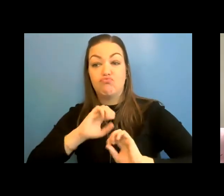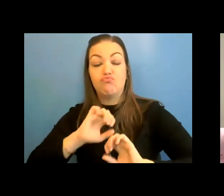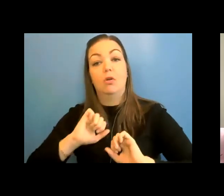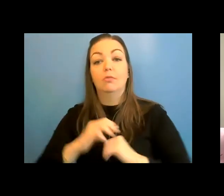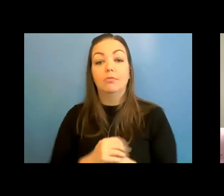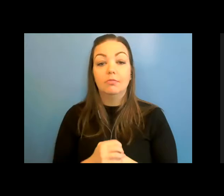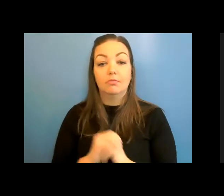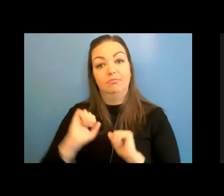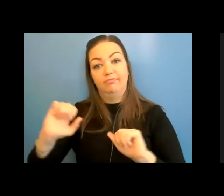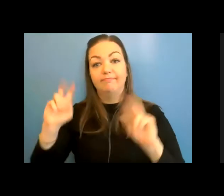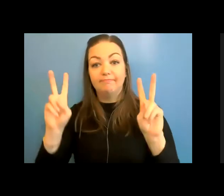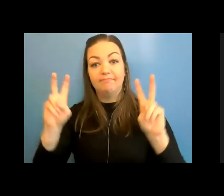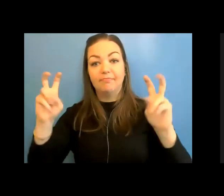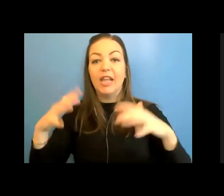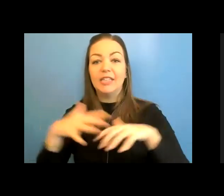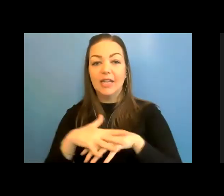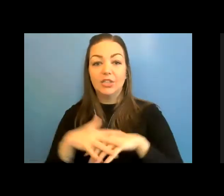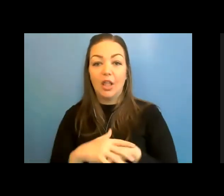perspective.